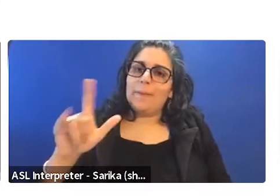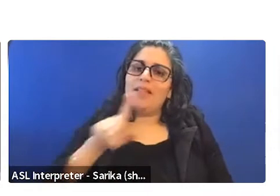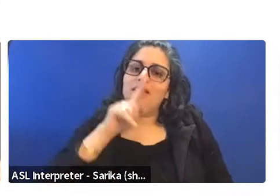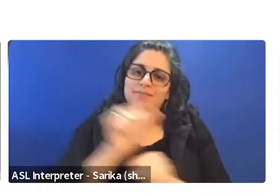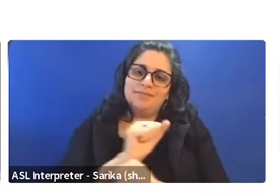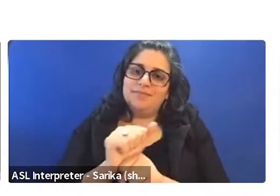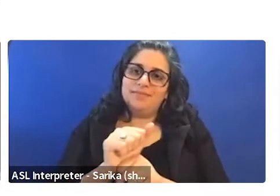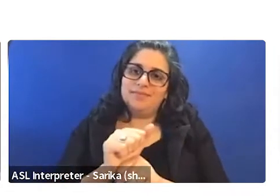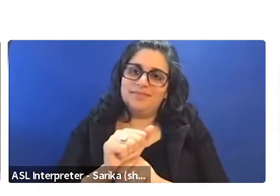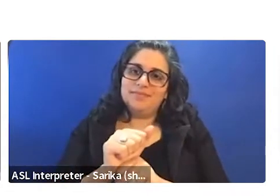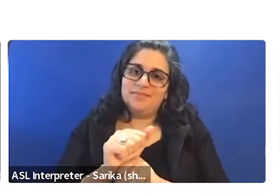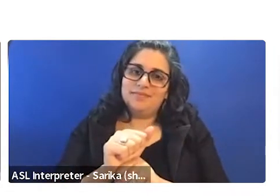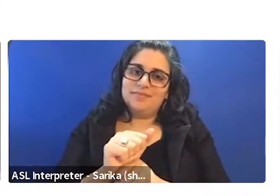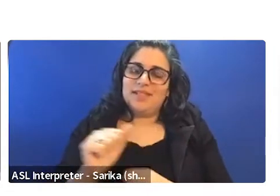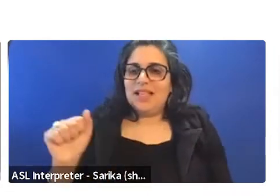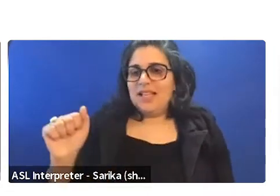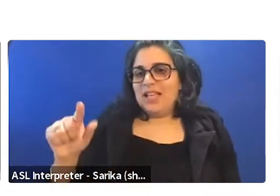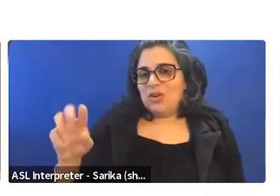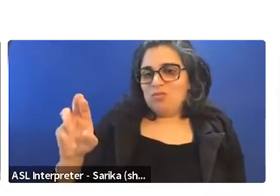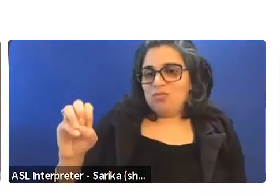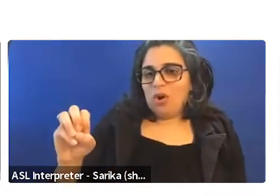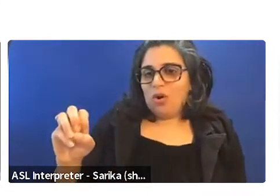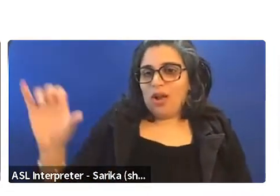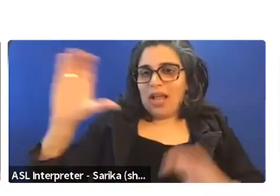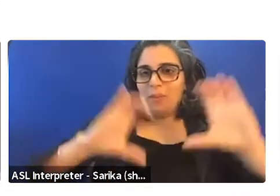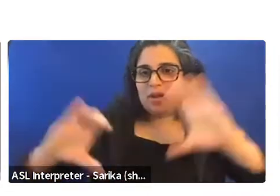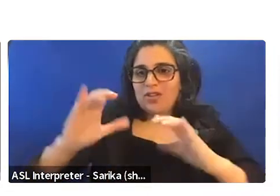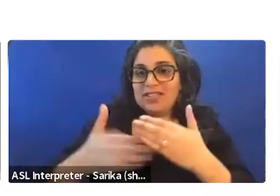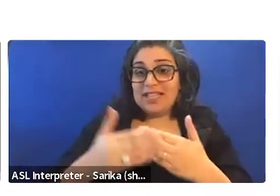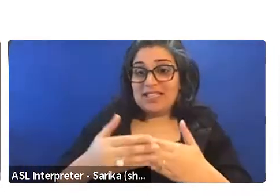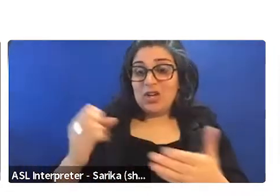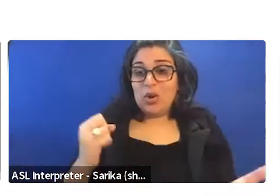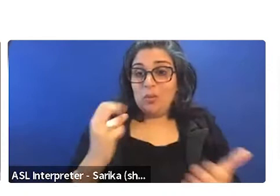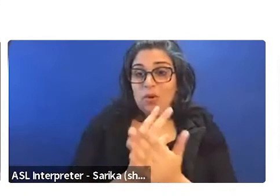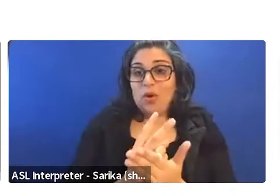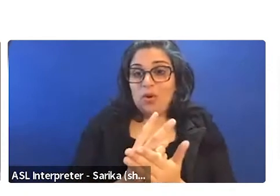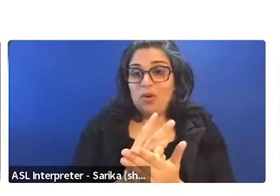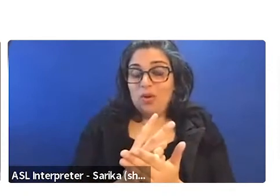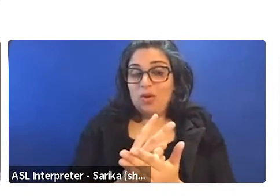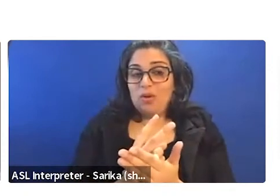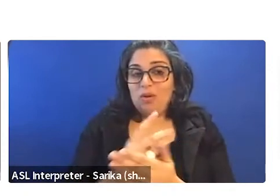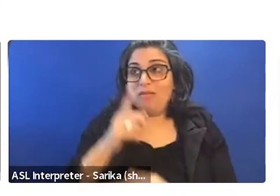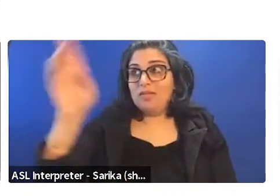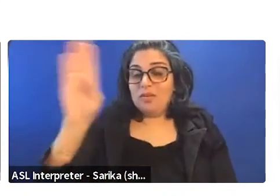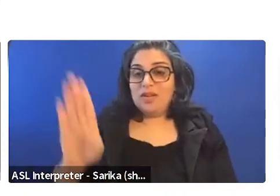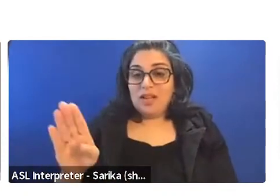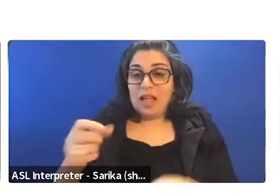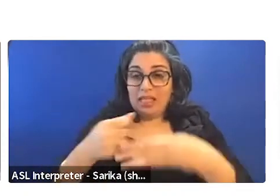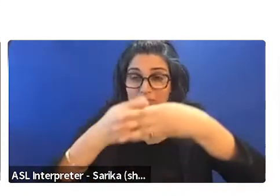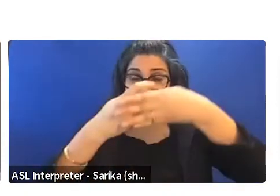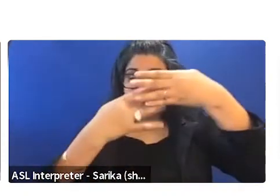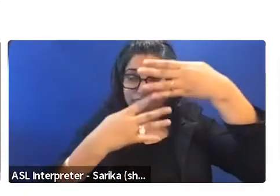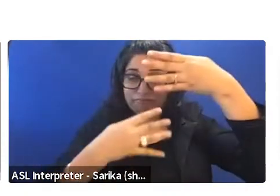makes agrochemicals easier to get approval and be used in Brazil. And the laundry list of bills that would